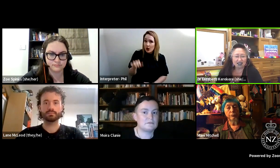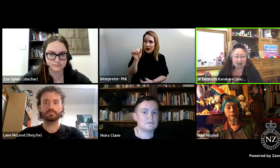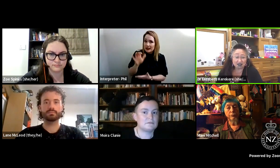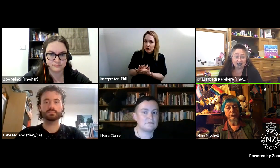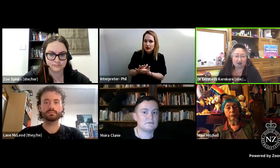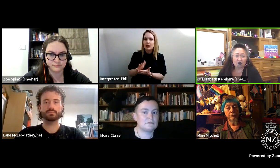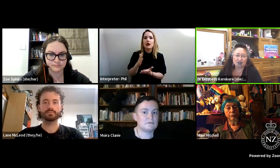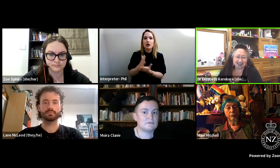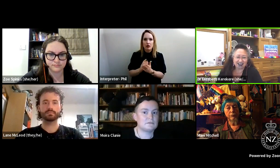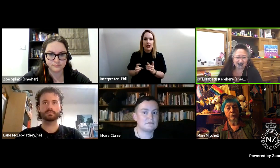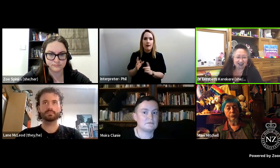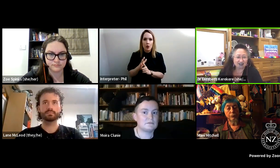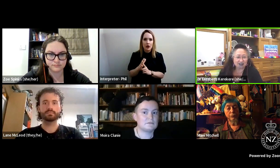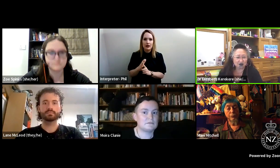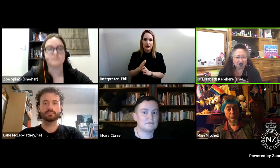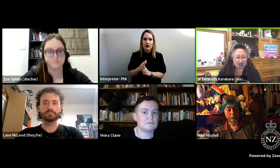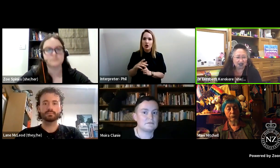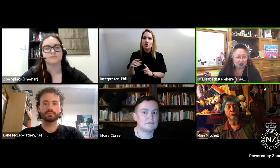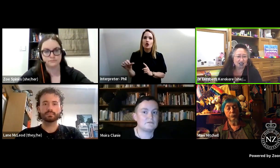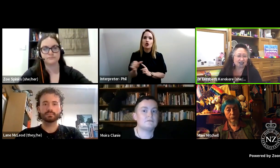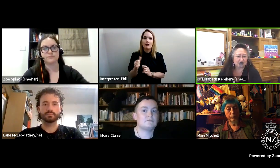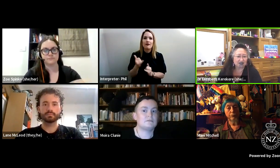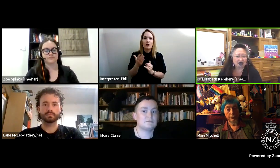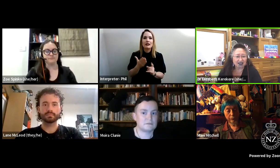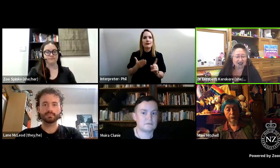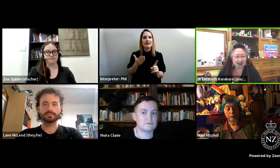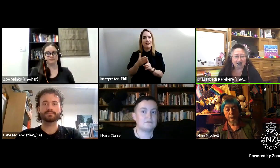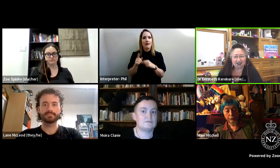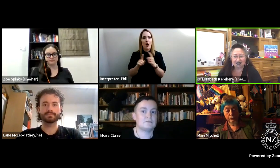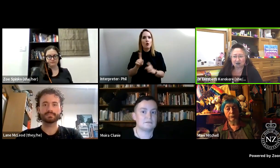to really specify what's needed. So the example